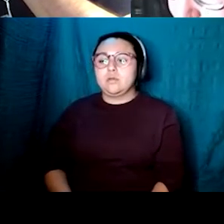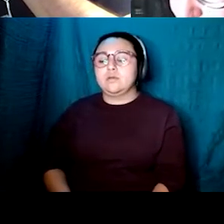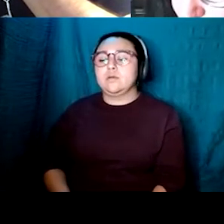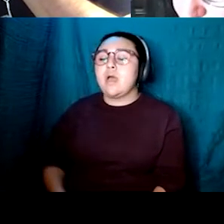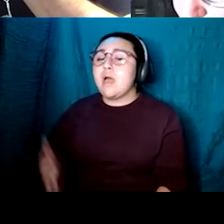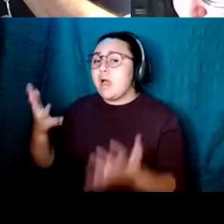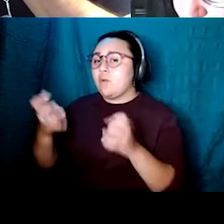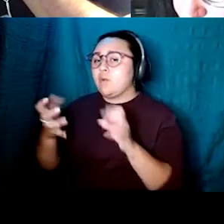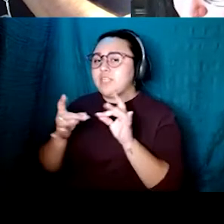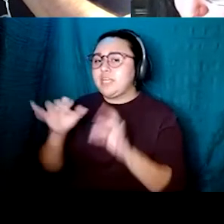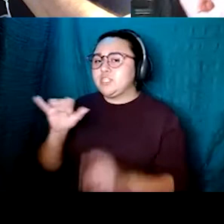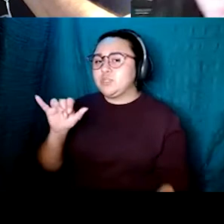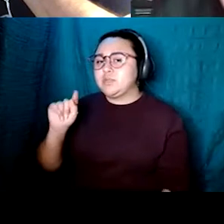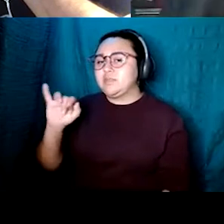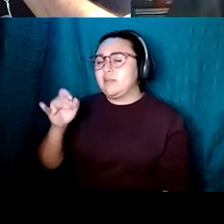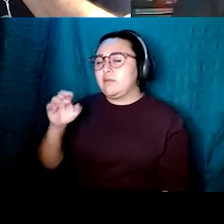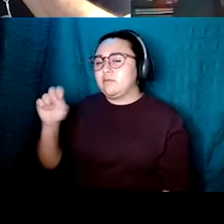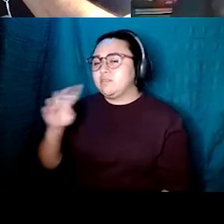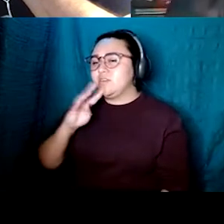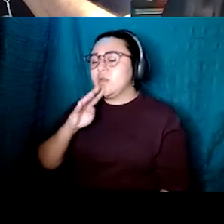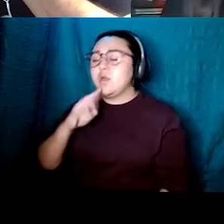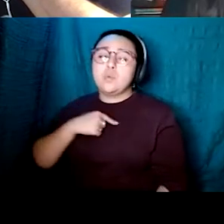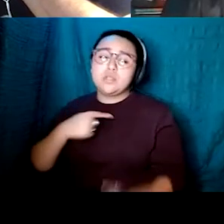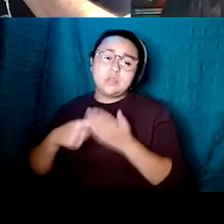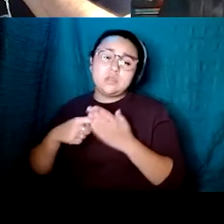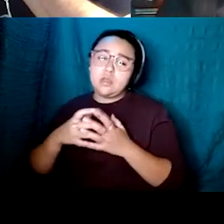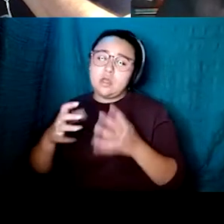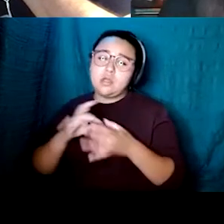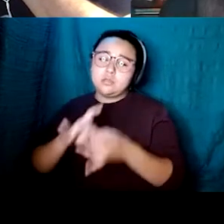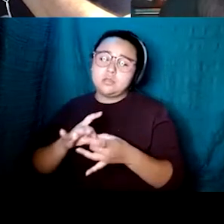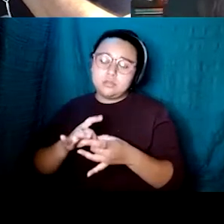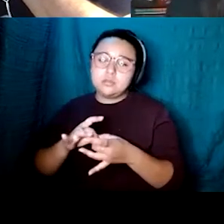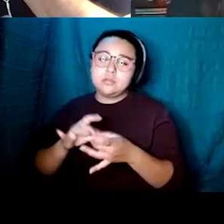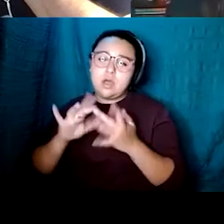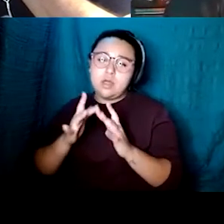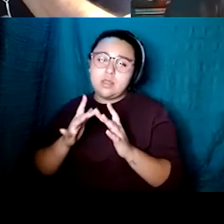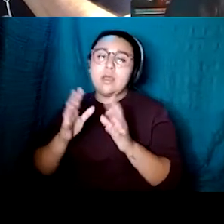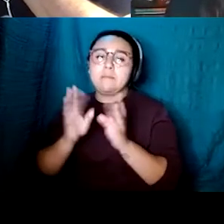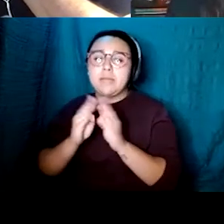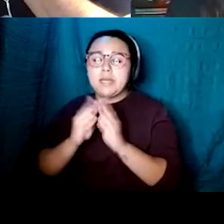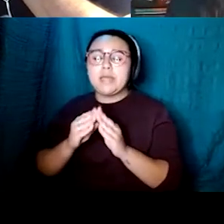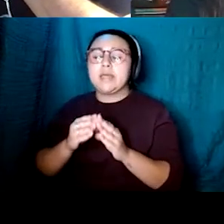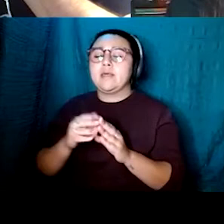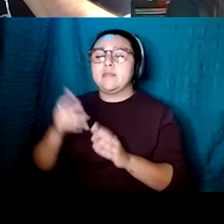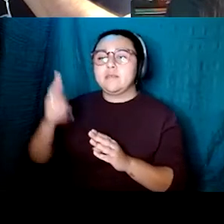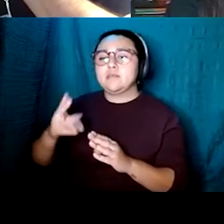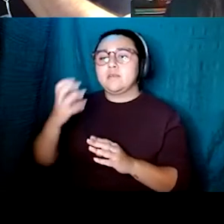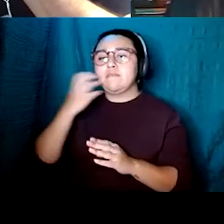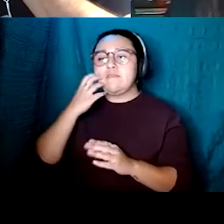want to say too, you know, we talk a lot on our webinars about the history of the fat activist movement and different, you